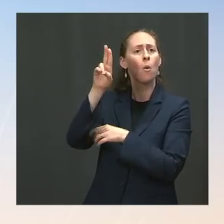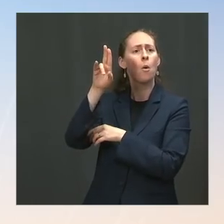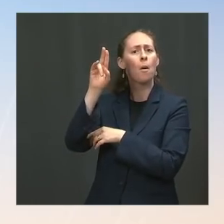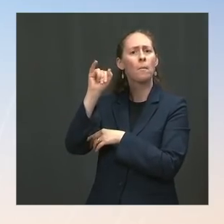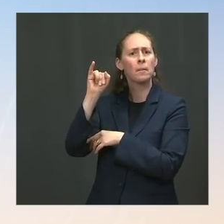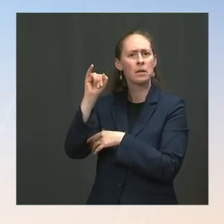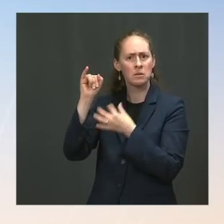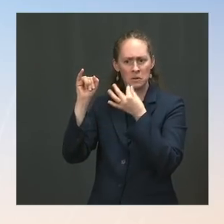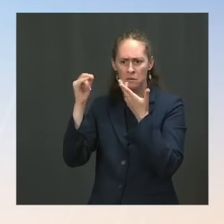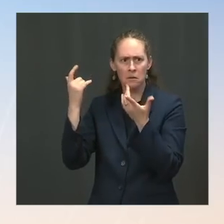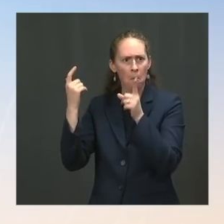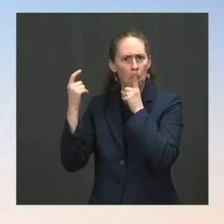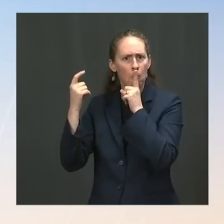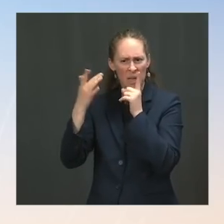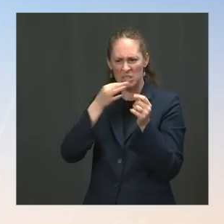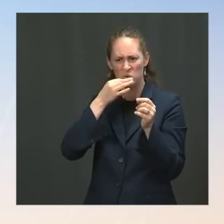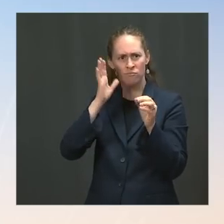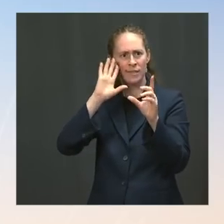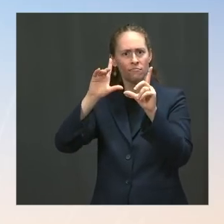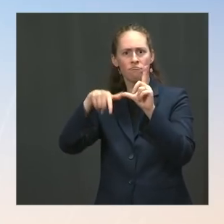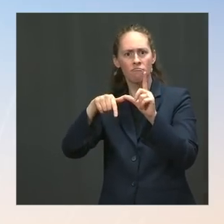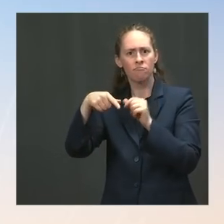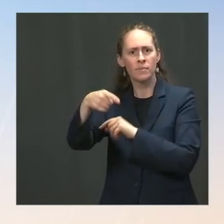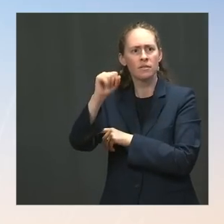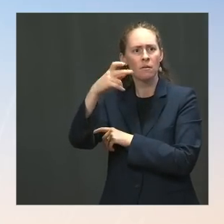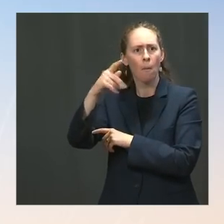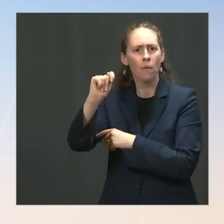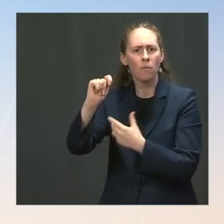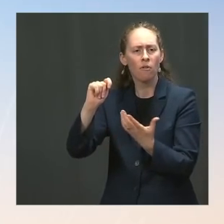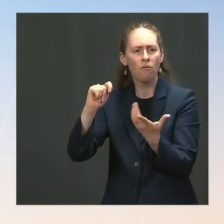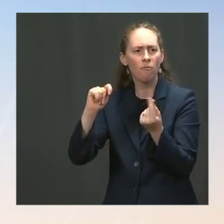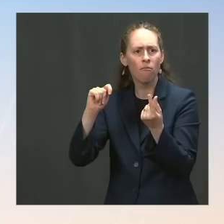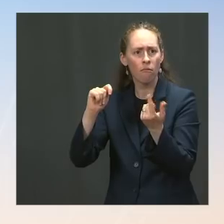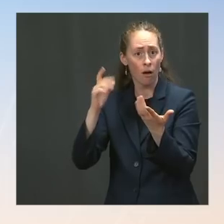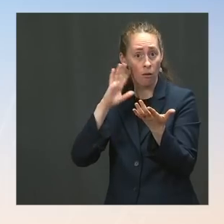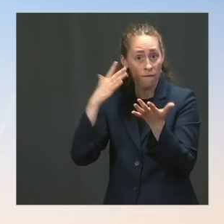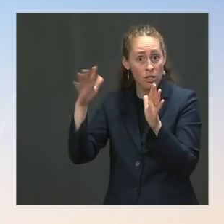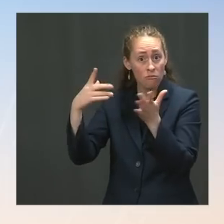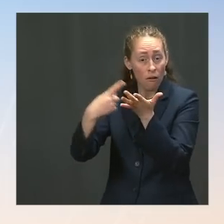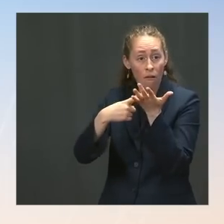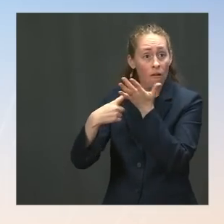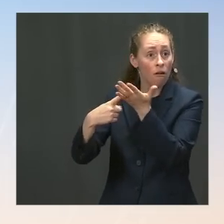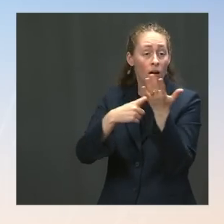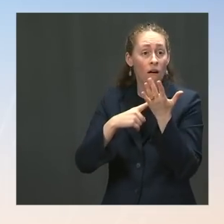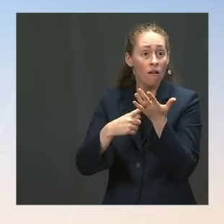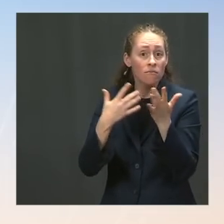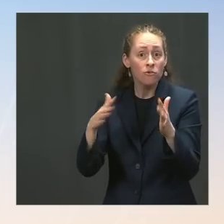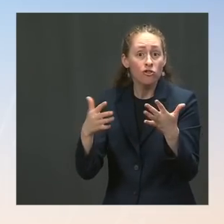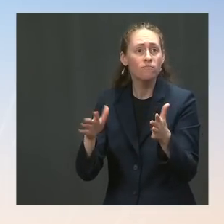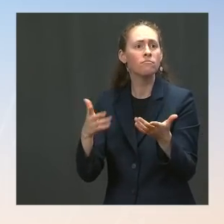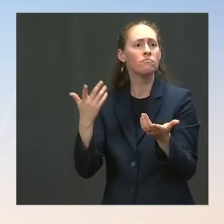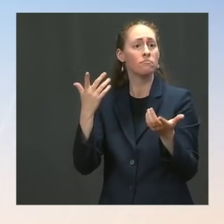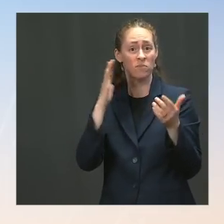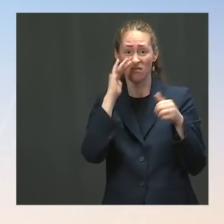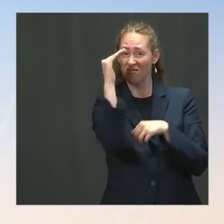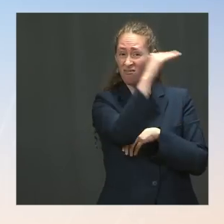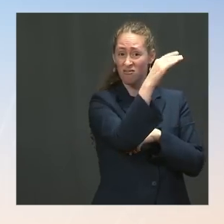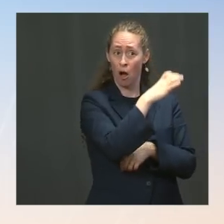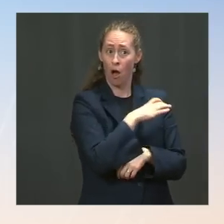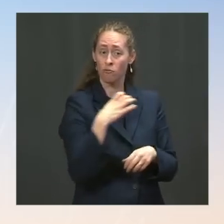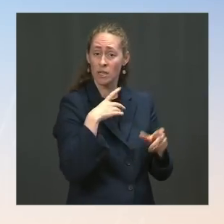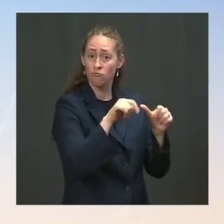in September. Has there been any sort of thought or revision about the White House asking Congress to extend those unemployment